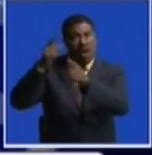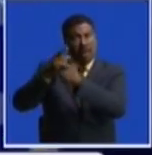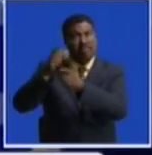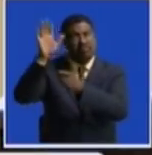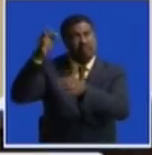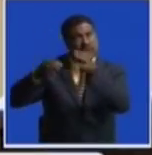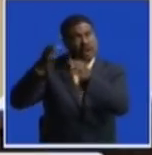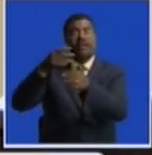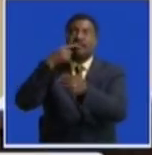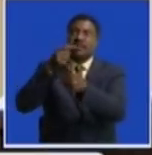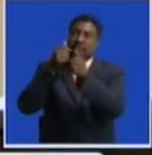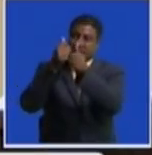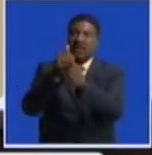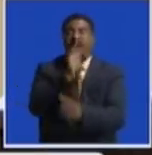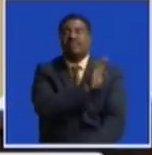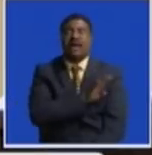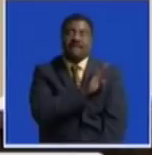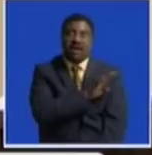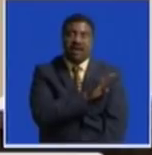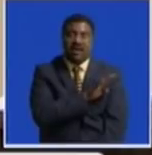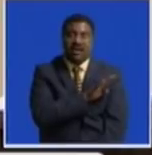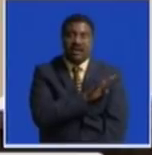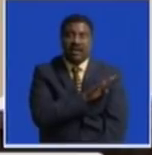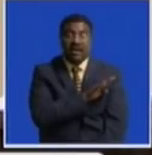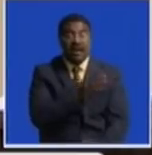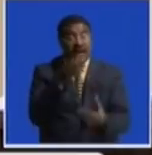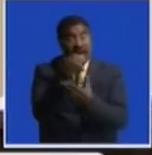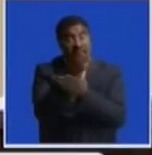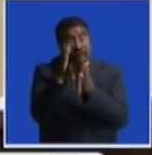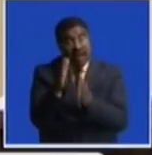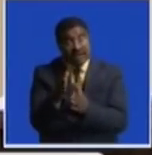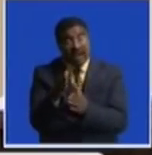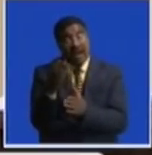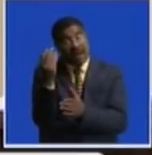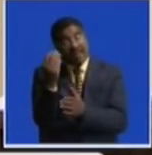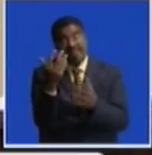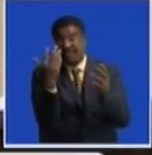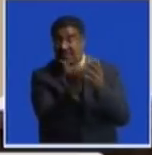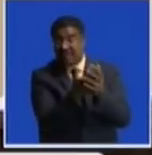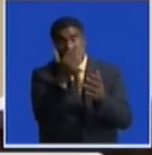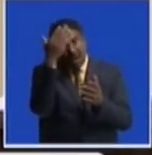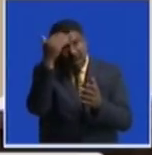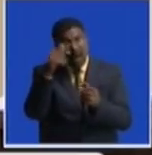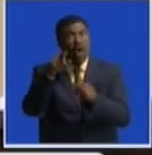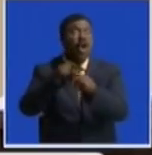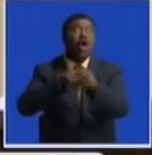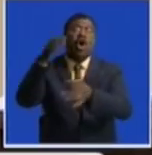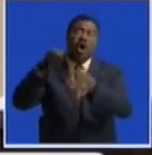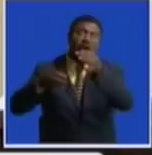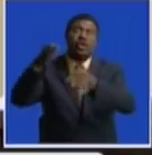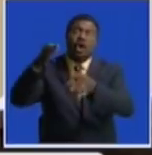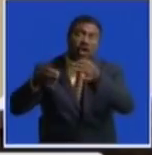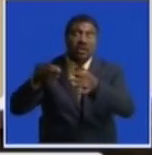trends. Investors frown upon their funds being locked up in lengthy court proceedings and the lack